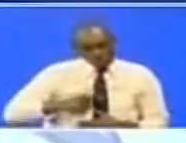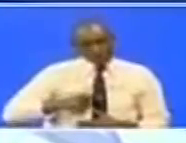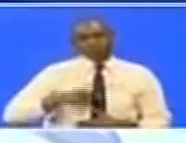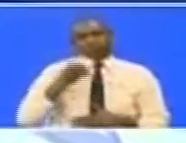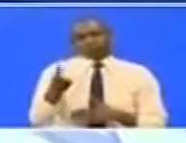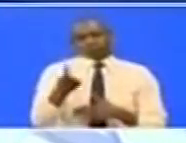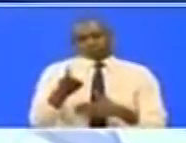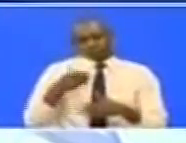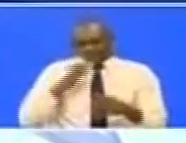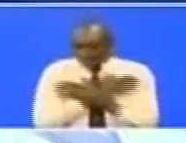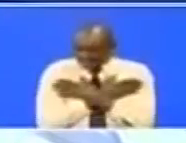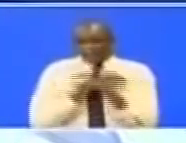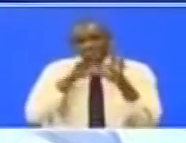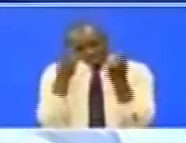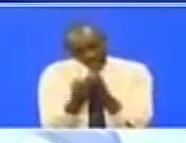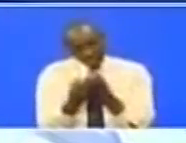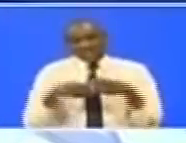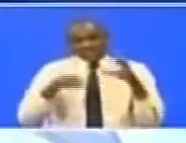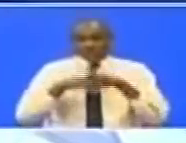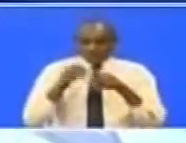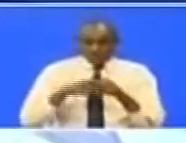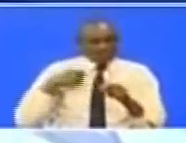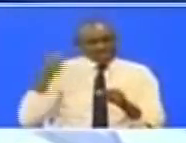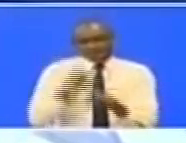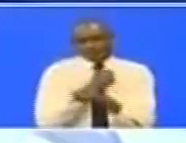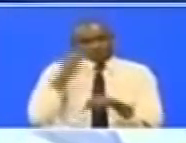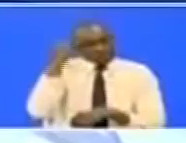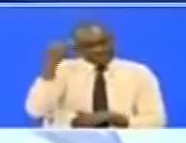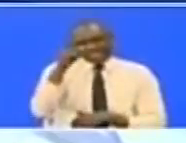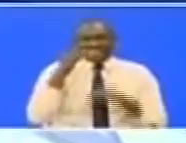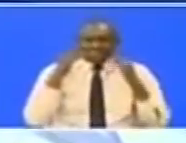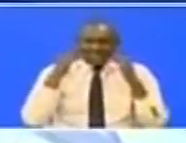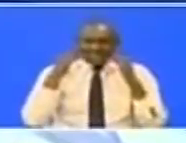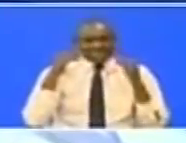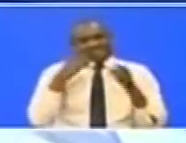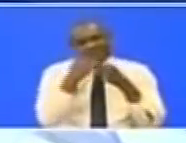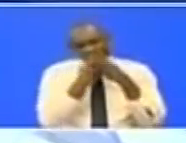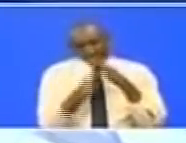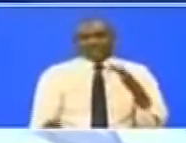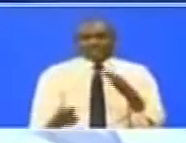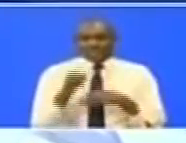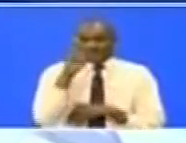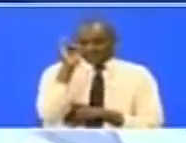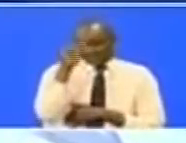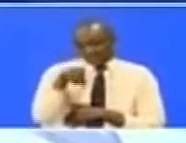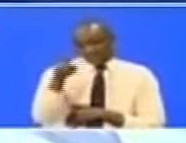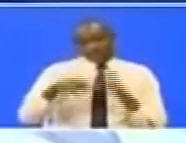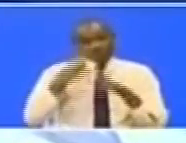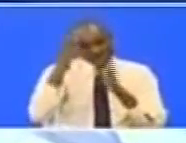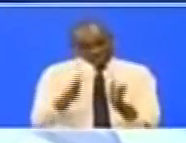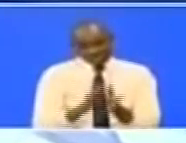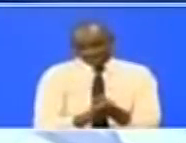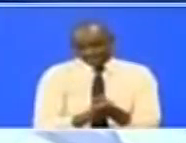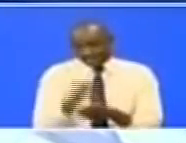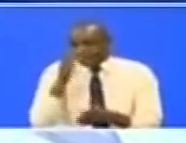see the friends and family of Darwesh. I cannot imagine that smile is gone. Rest in peace, you're a hero. And Jimmy